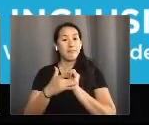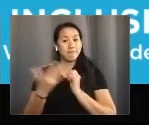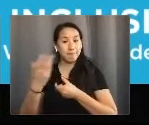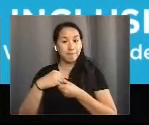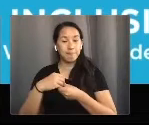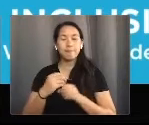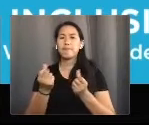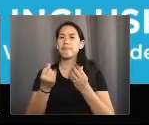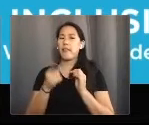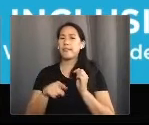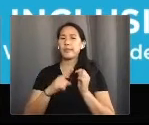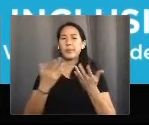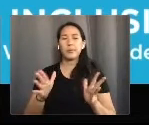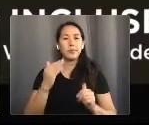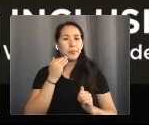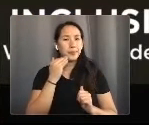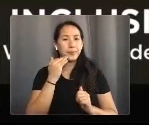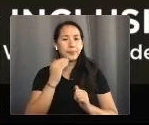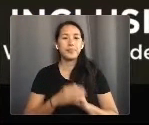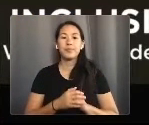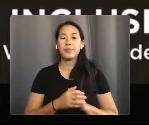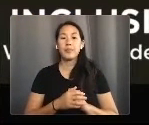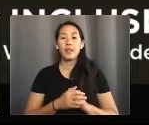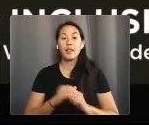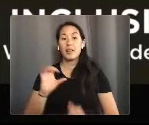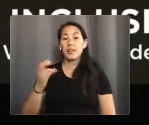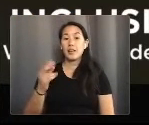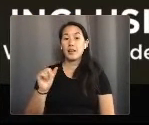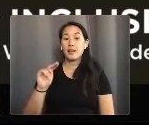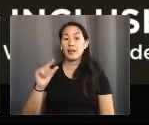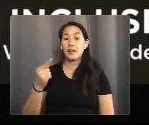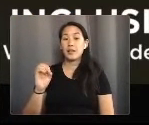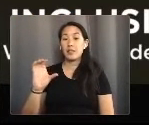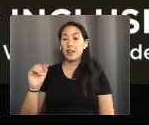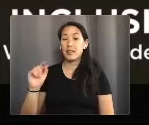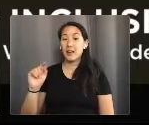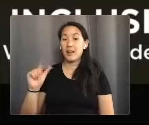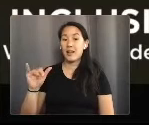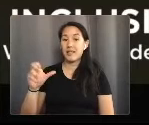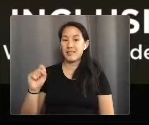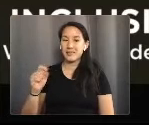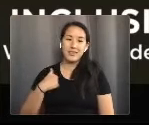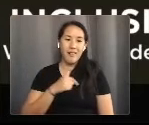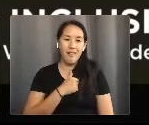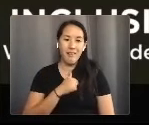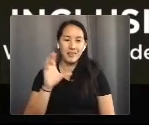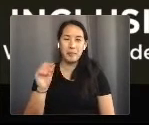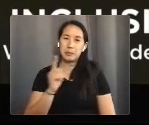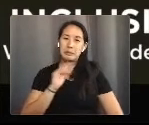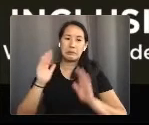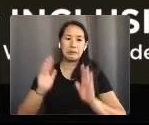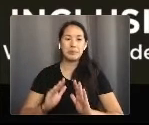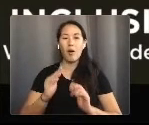As many of you know, Change Catalyst, this is brought to you by Change Catalyst, our company, a small team that works